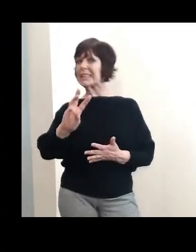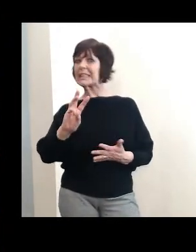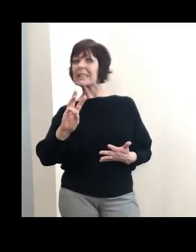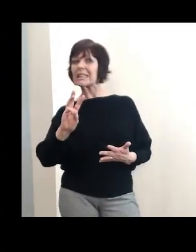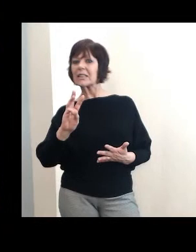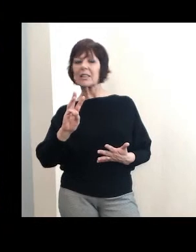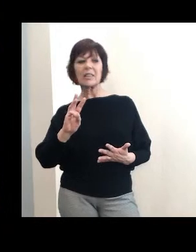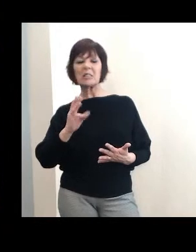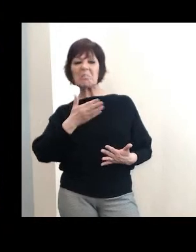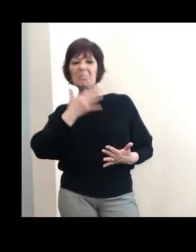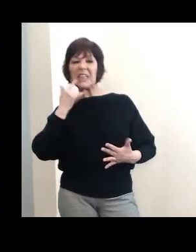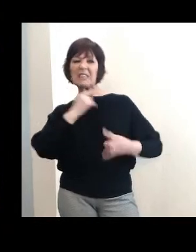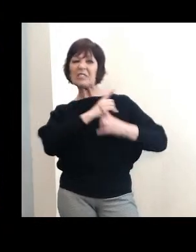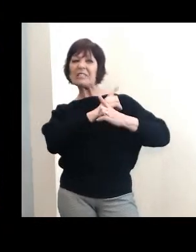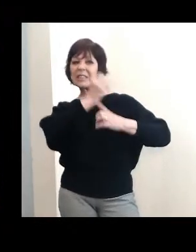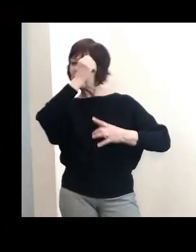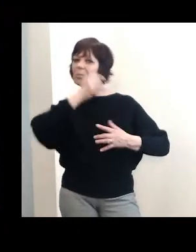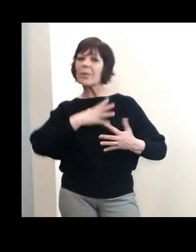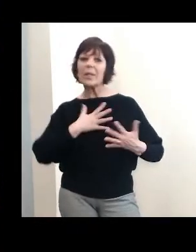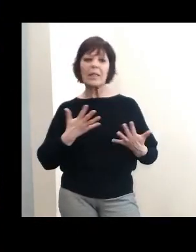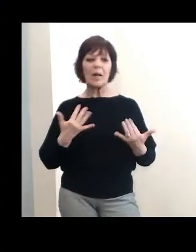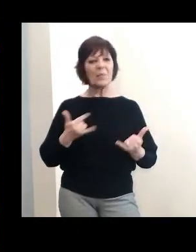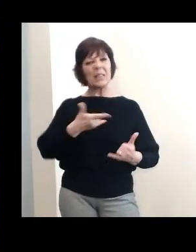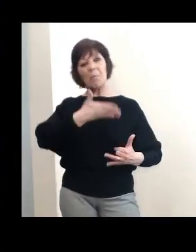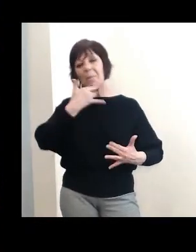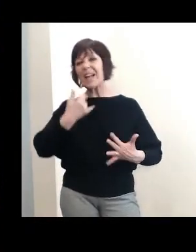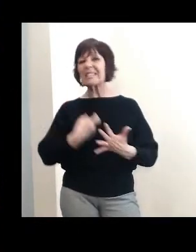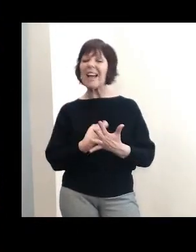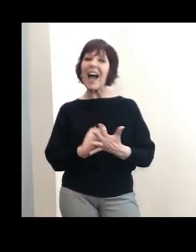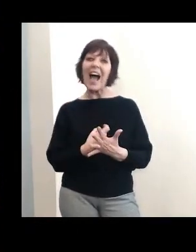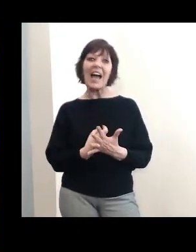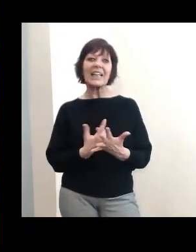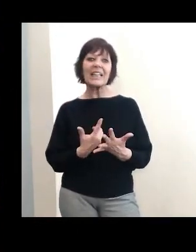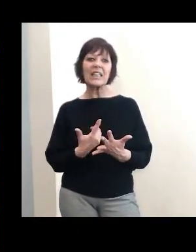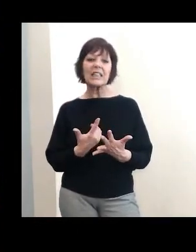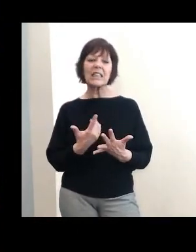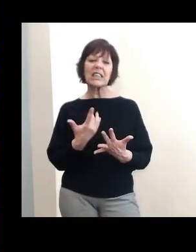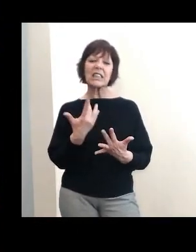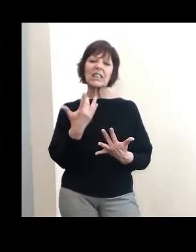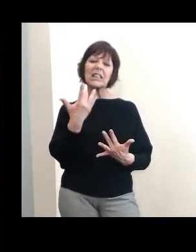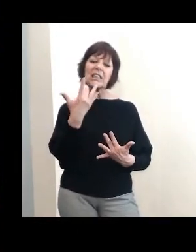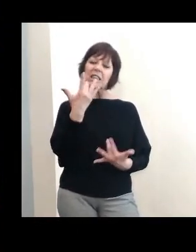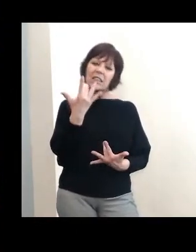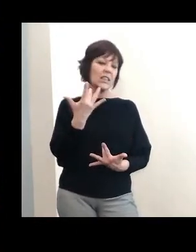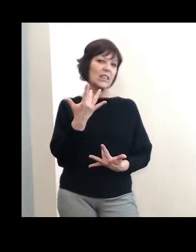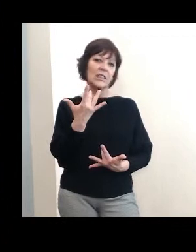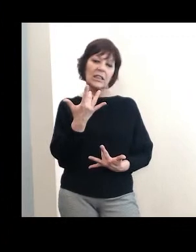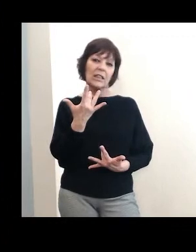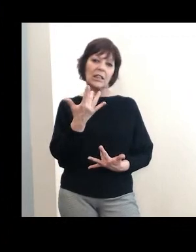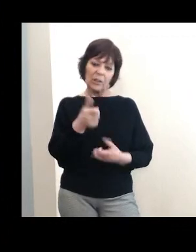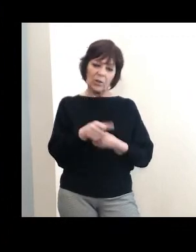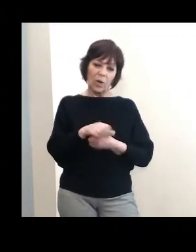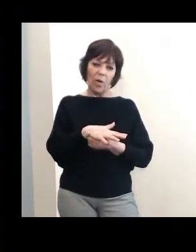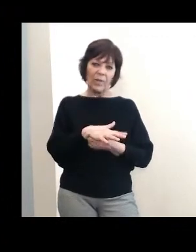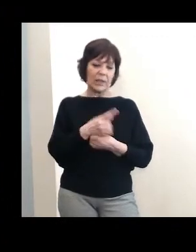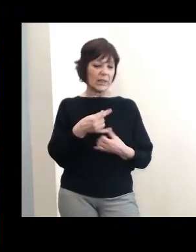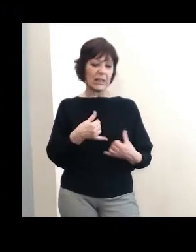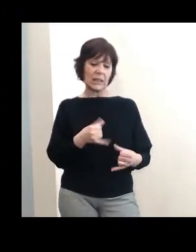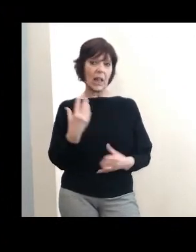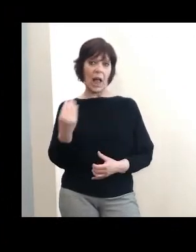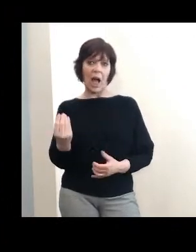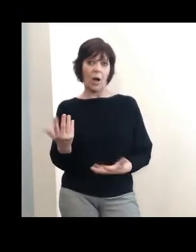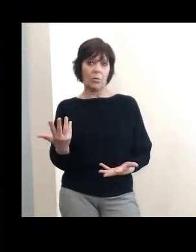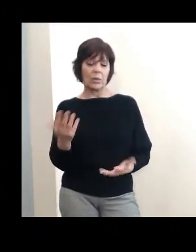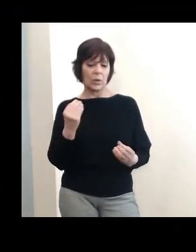the prime for a defenseman, and playing his best hockey of his career, came down with a horrible case of COVID, and is still out, and